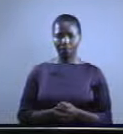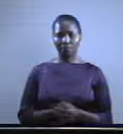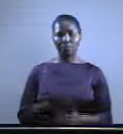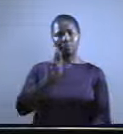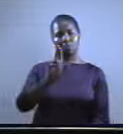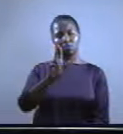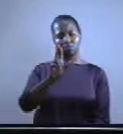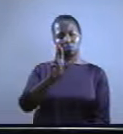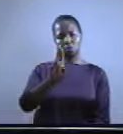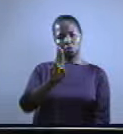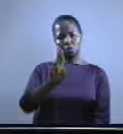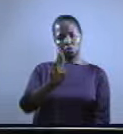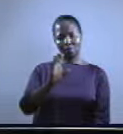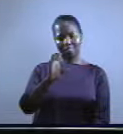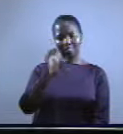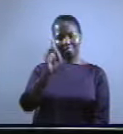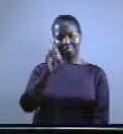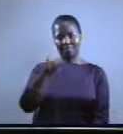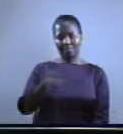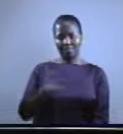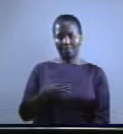UCDP.